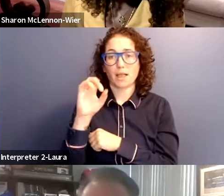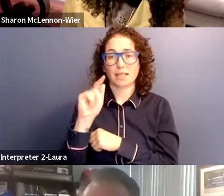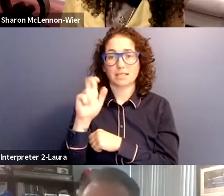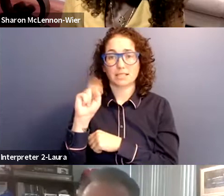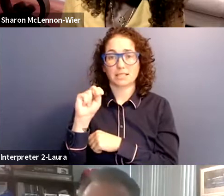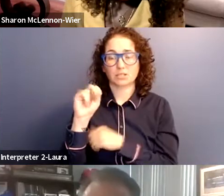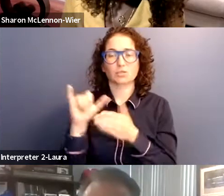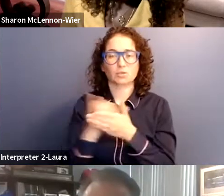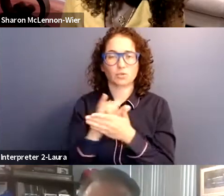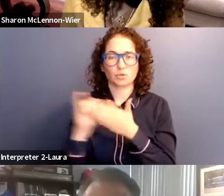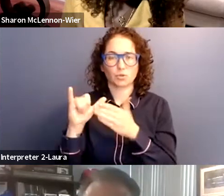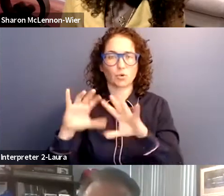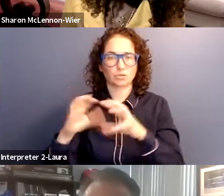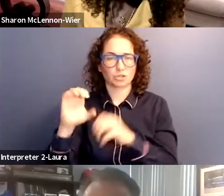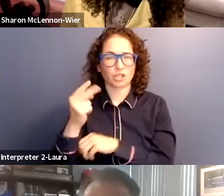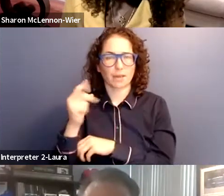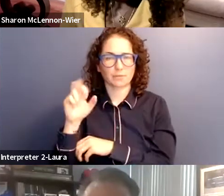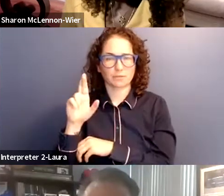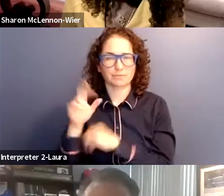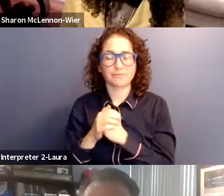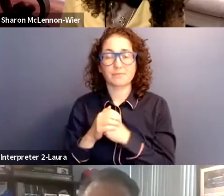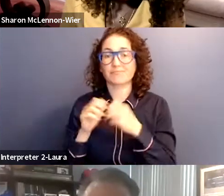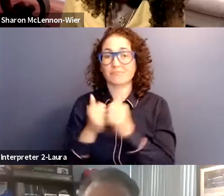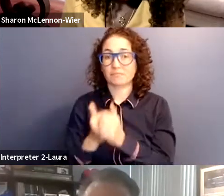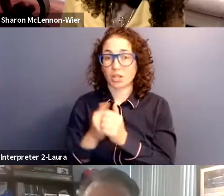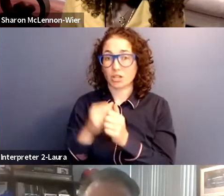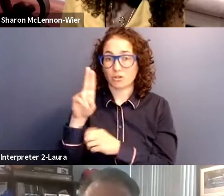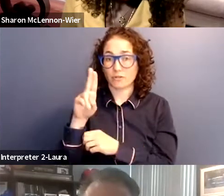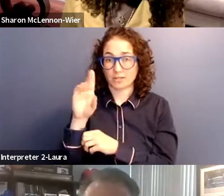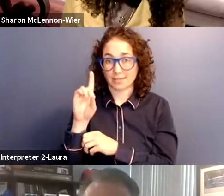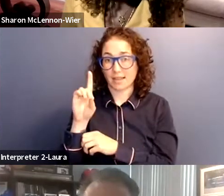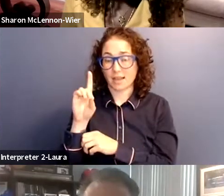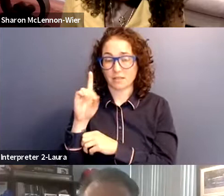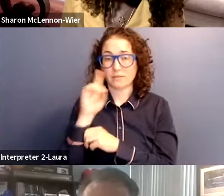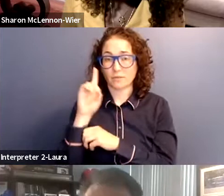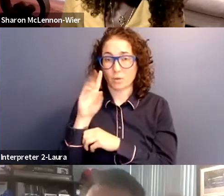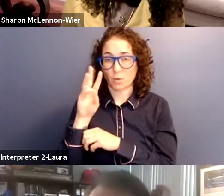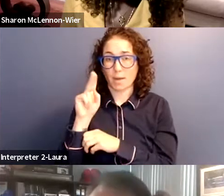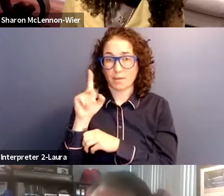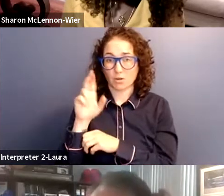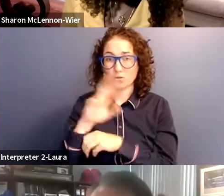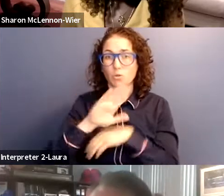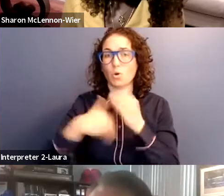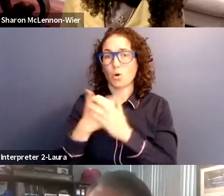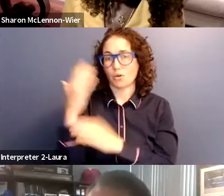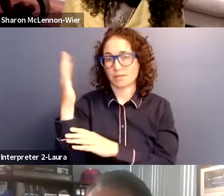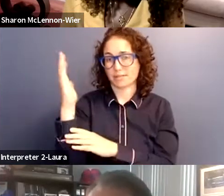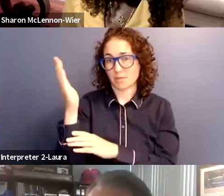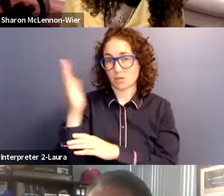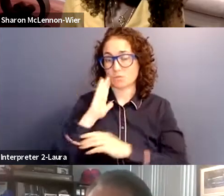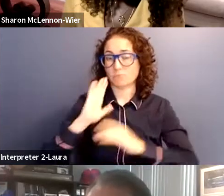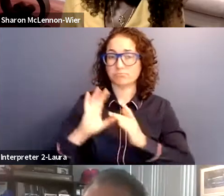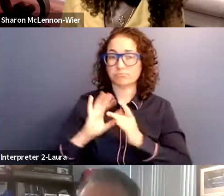chapter. In keeping with universal design for webinars, all speakers will